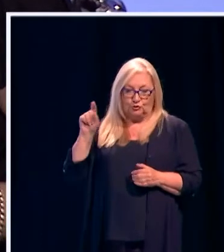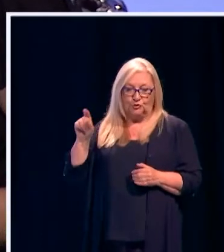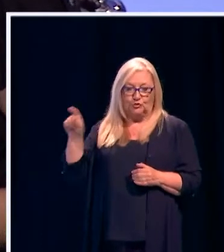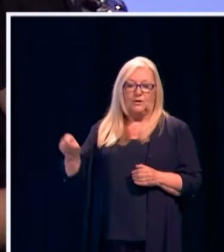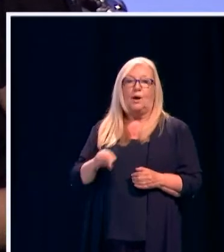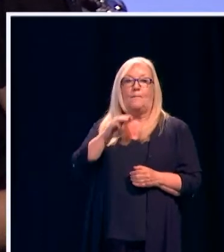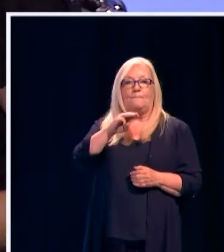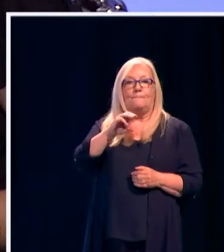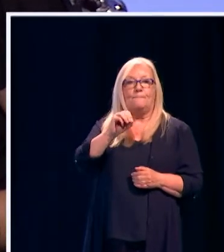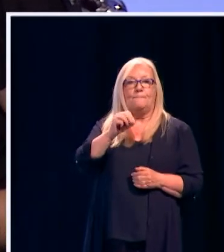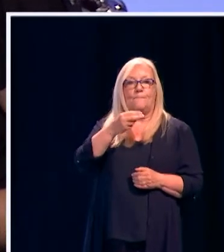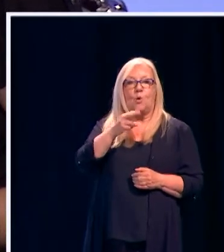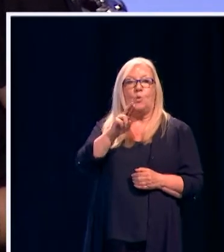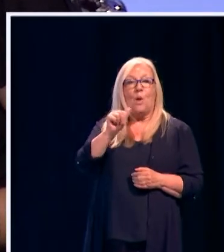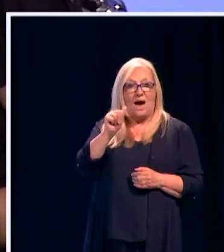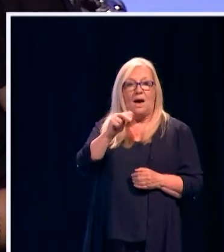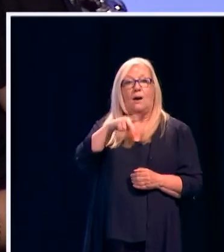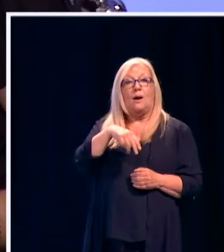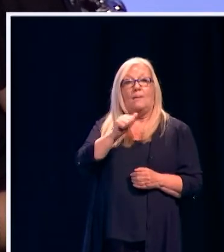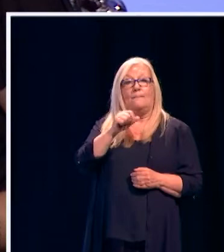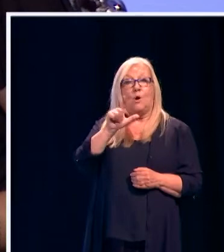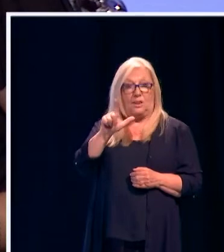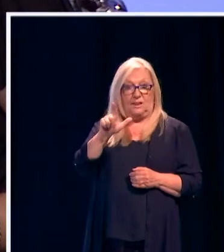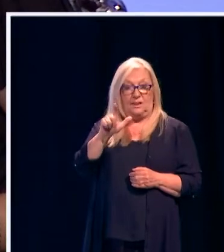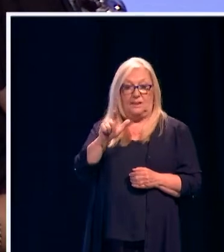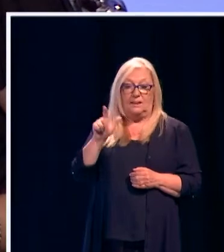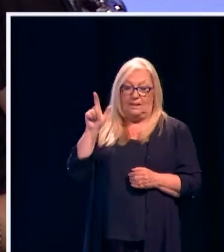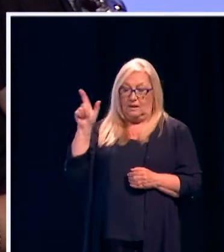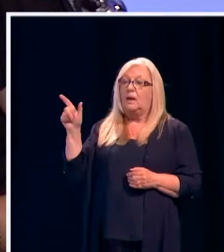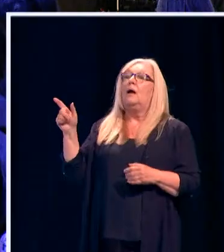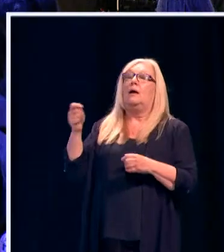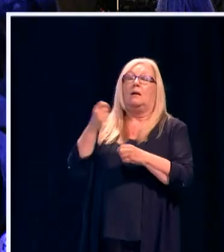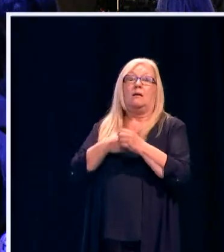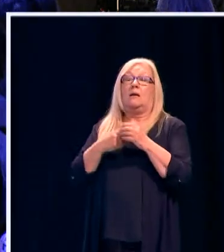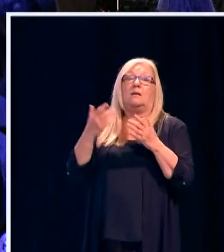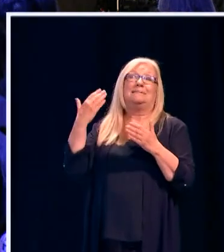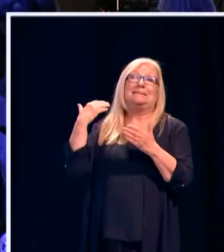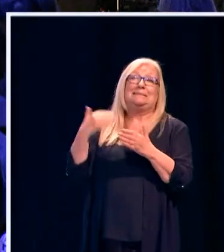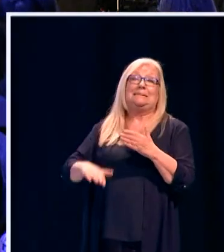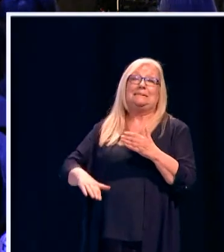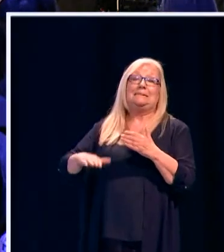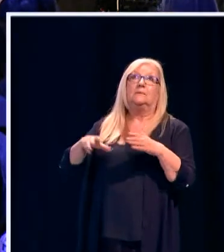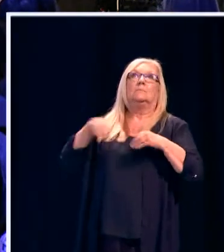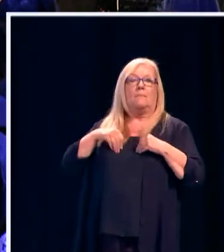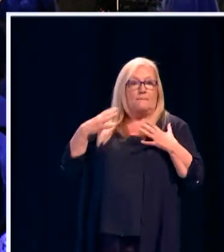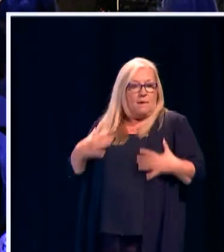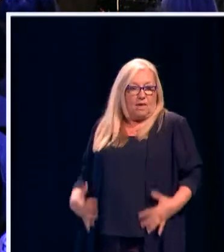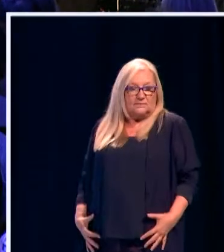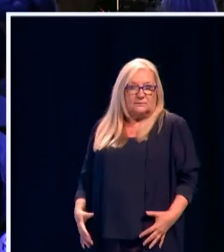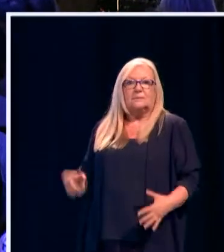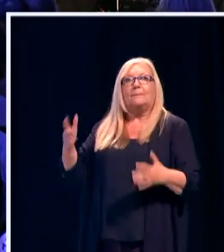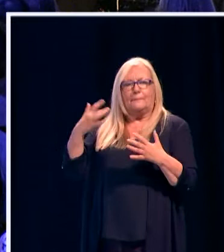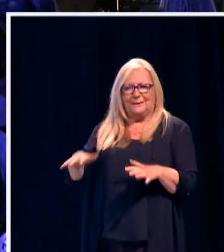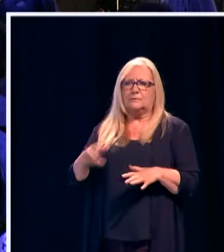she developed transverse mellitus and very quickly became paralyzed. So she worked for 35 years